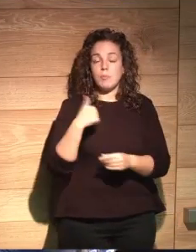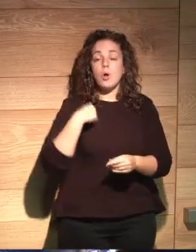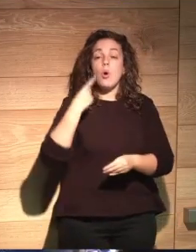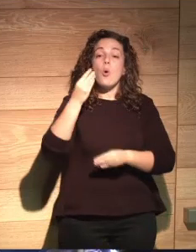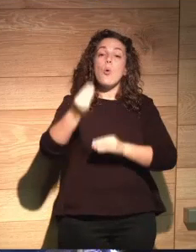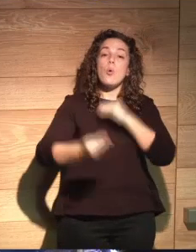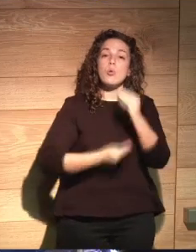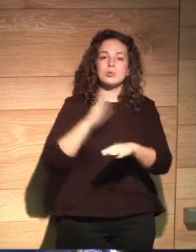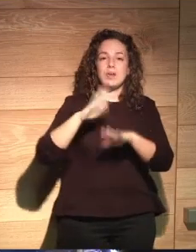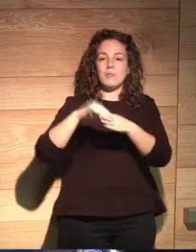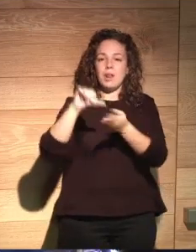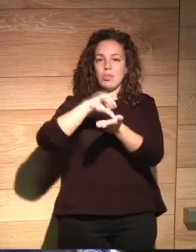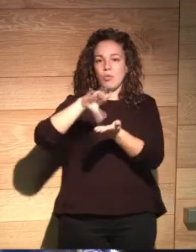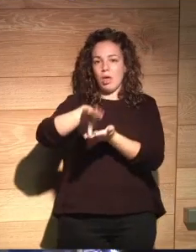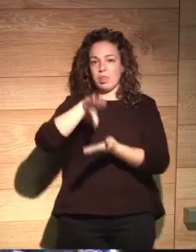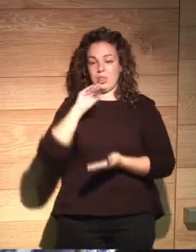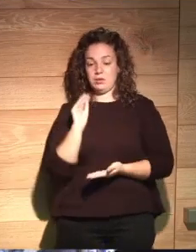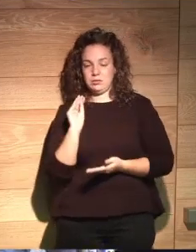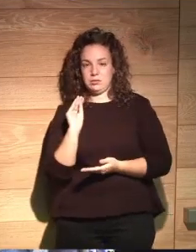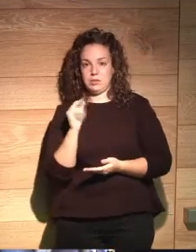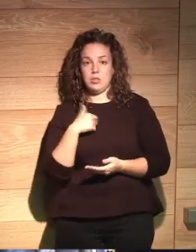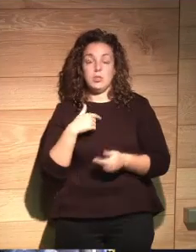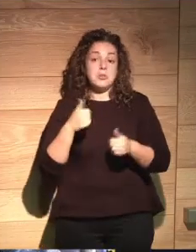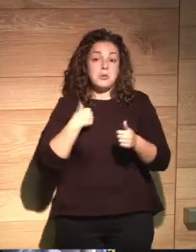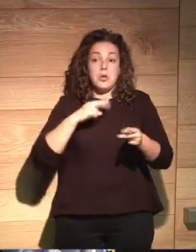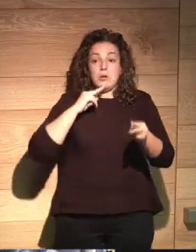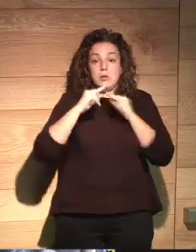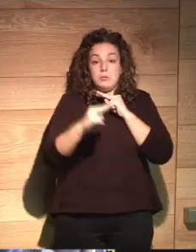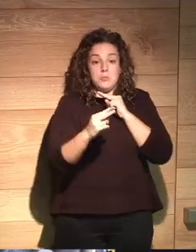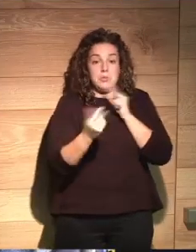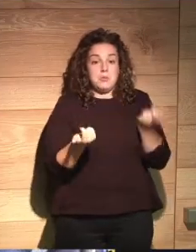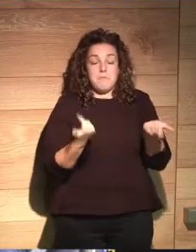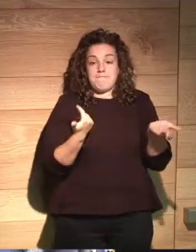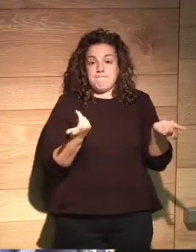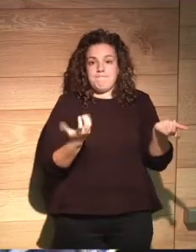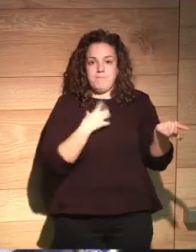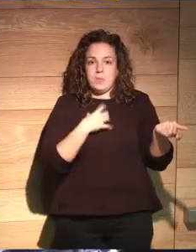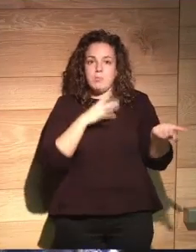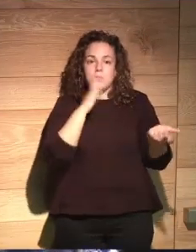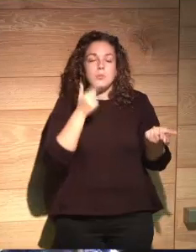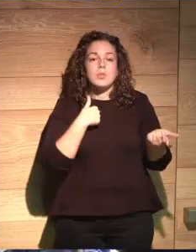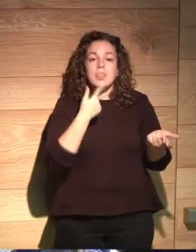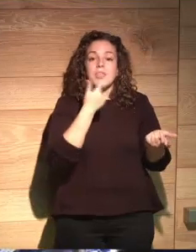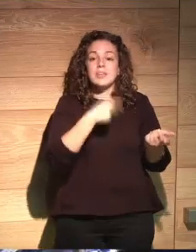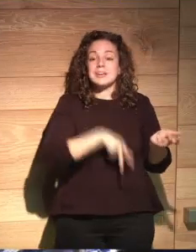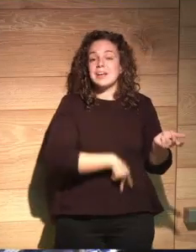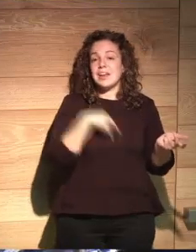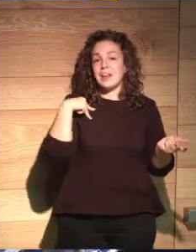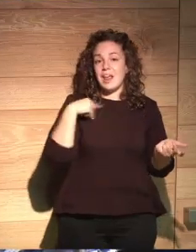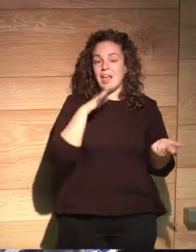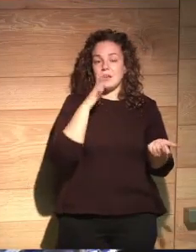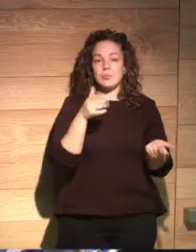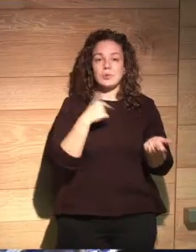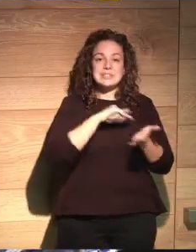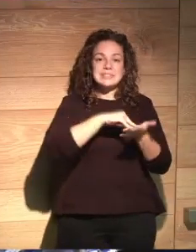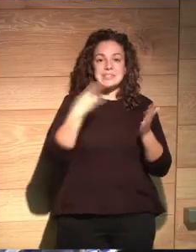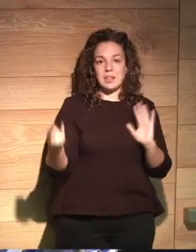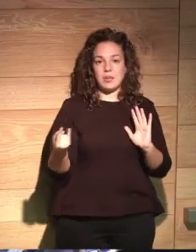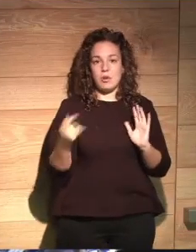but we use it to understand cities, so that I cannot really answer to you, because what